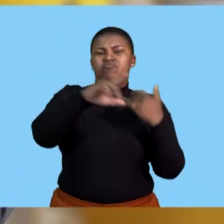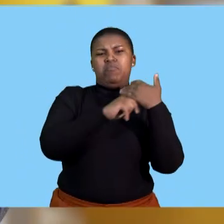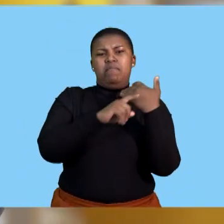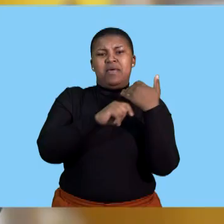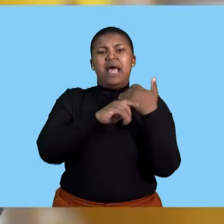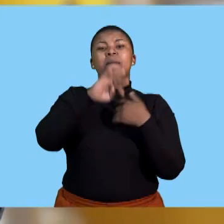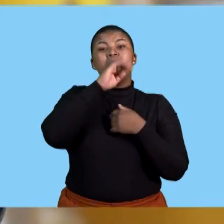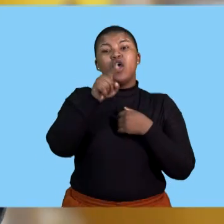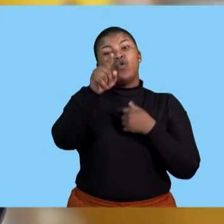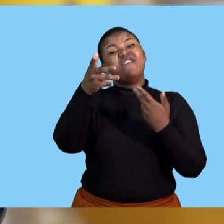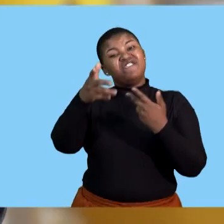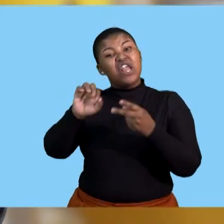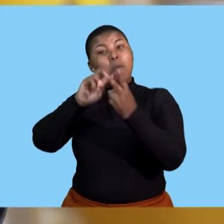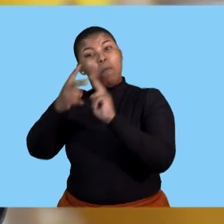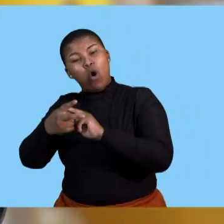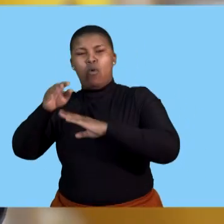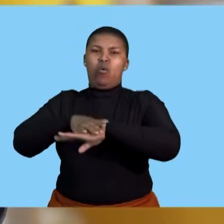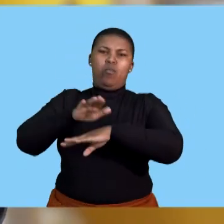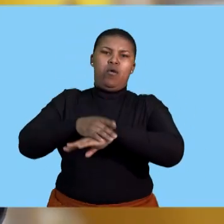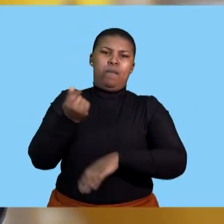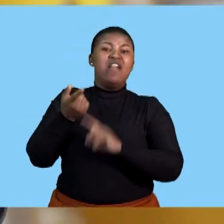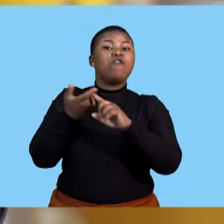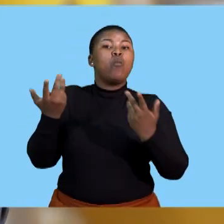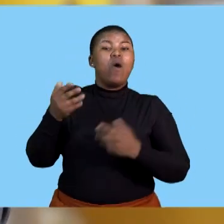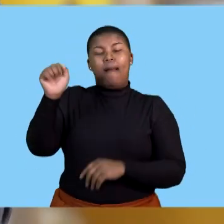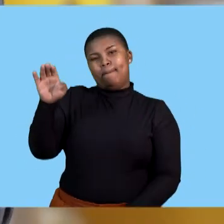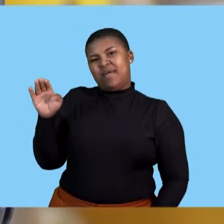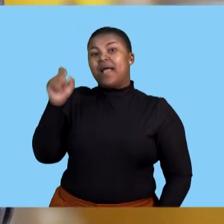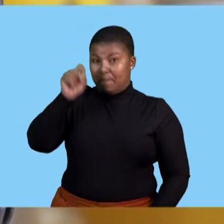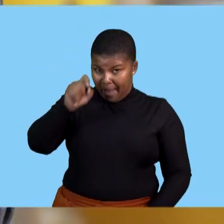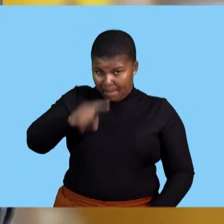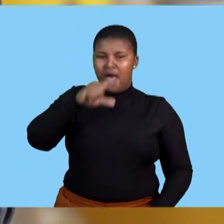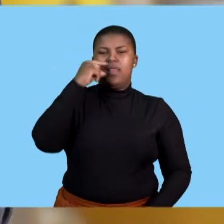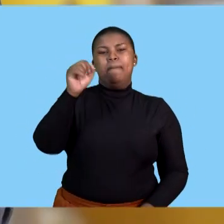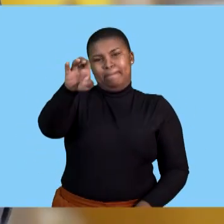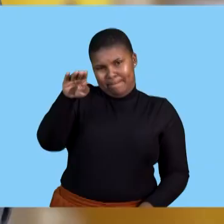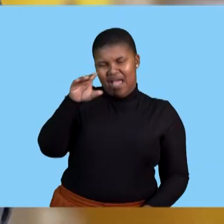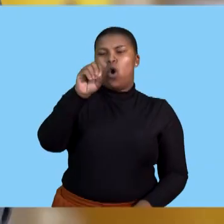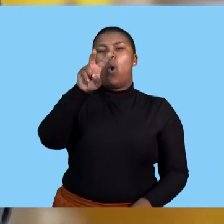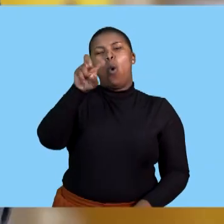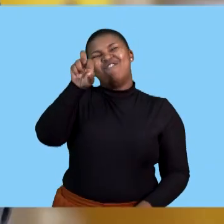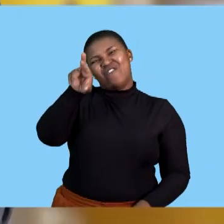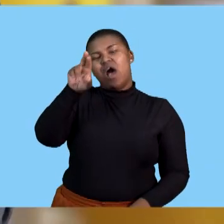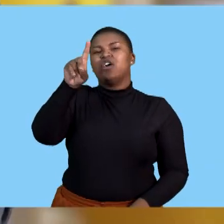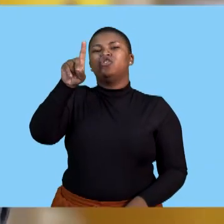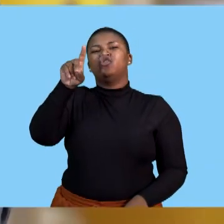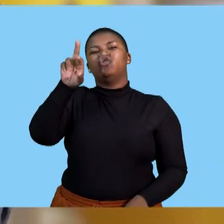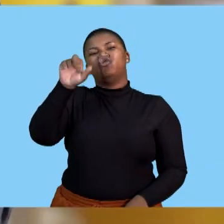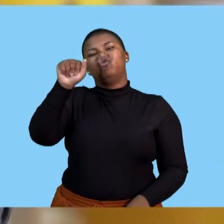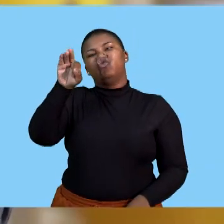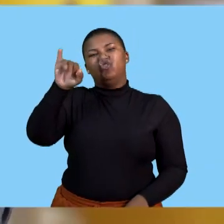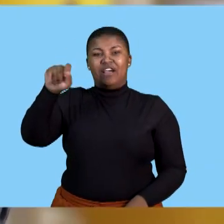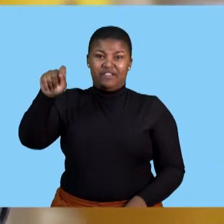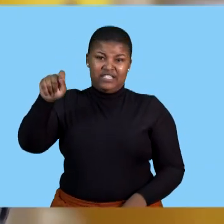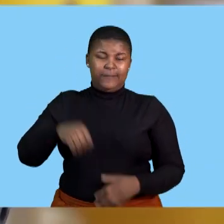you have borrowed more money from the bank. Therefore, it means your bank balance will cease